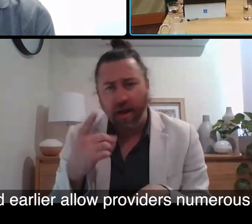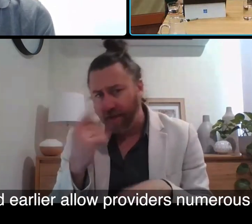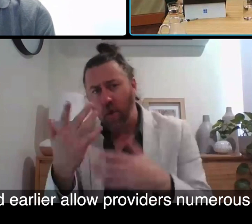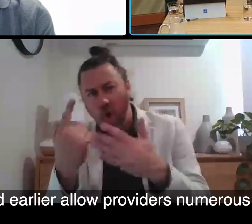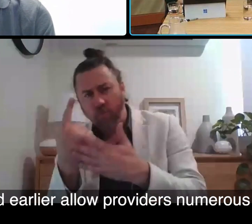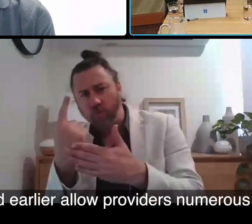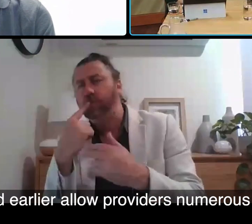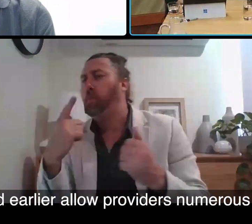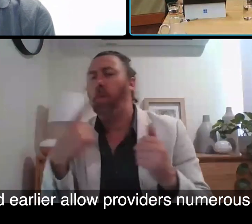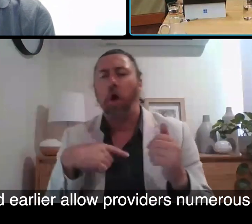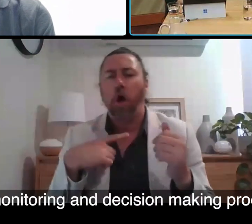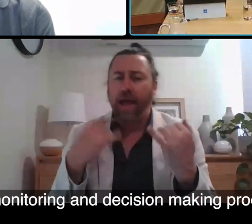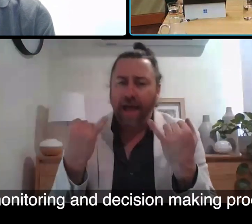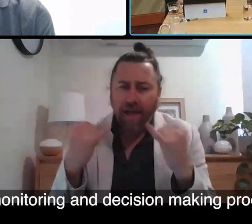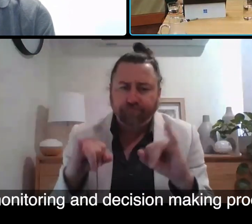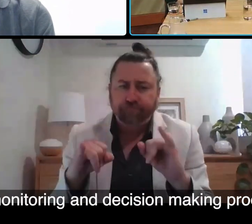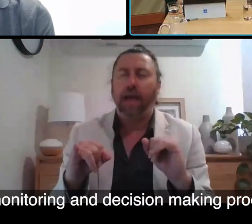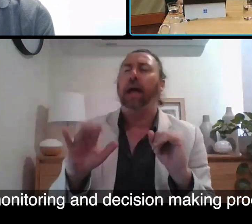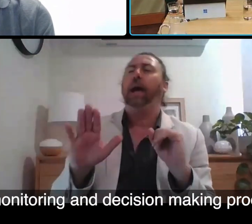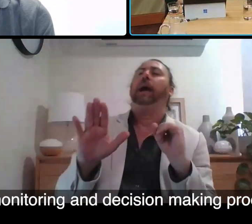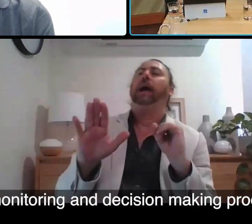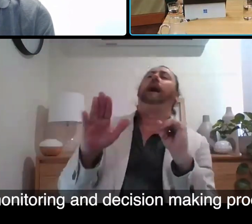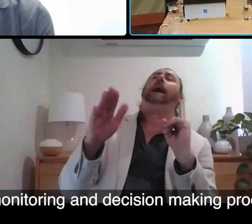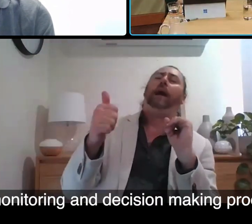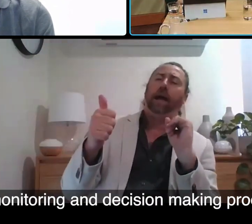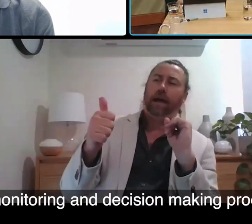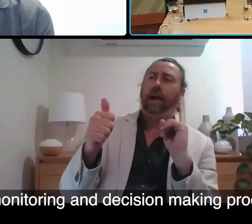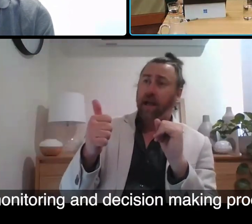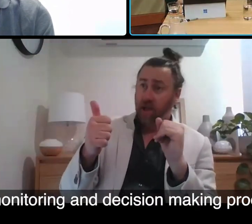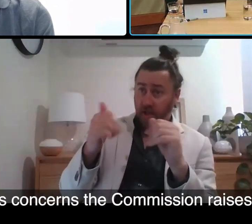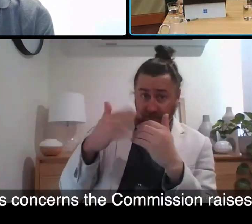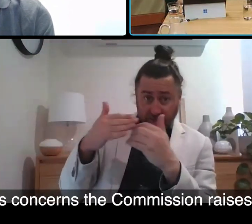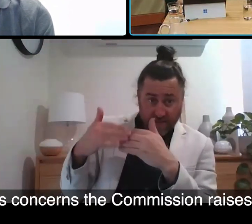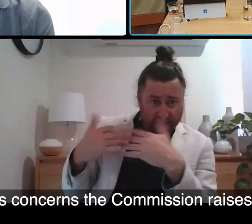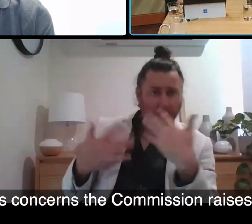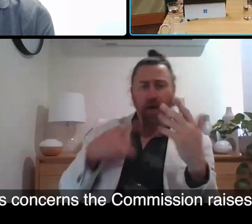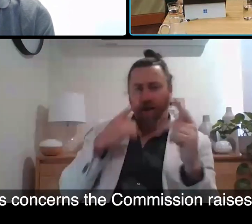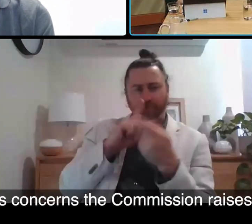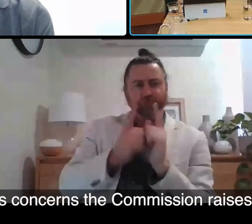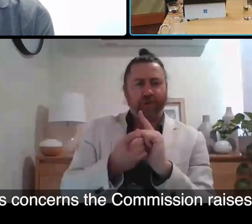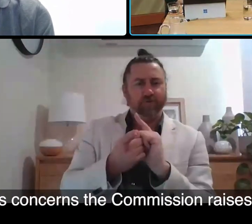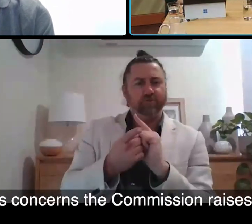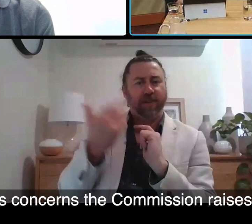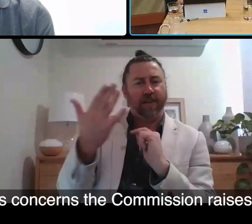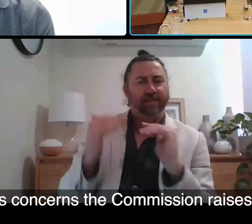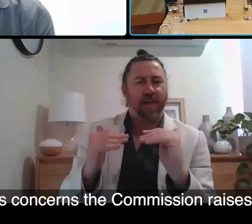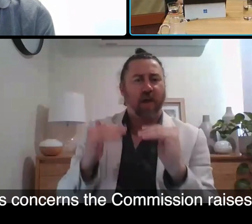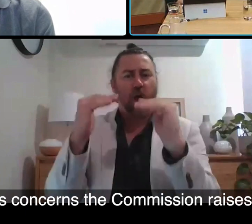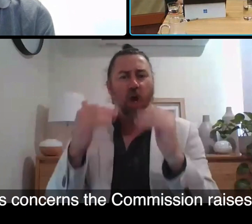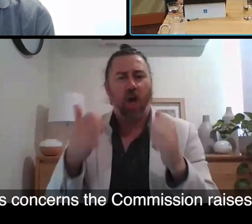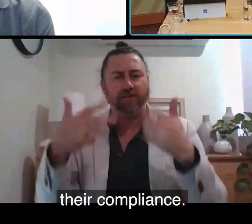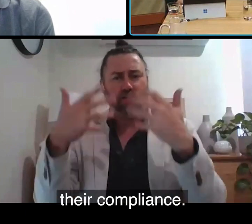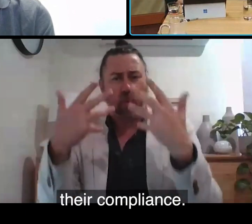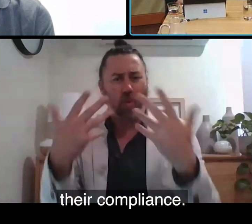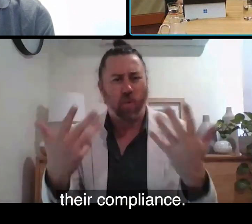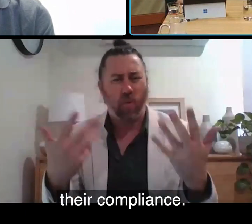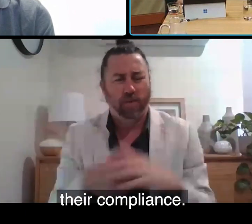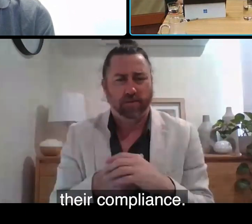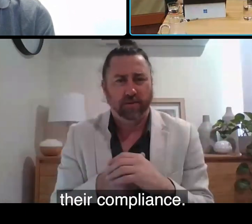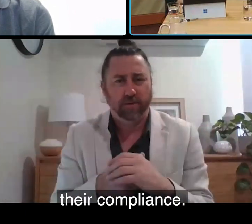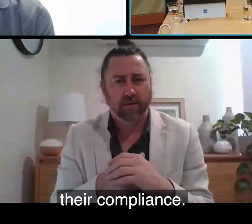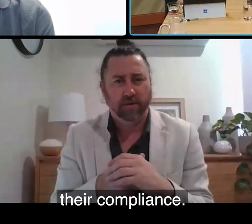offer numerous points in the monitoring and decision-making process to address concerns the Commission raises about